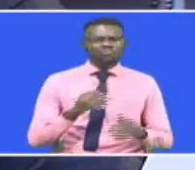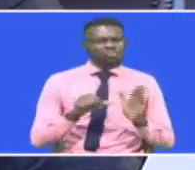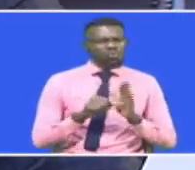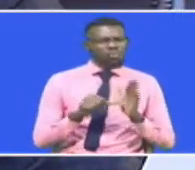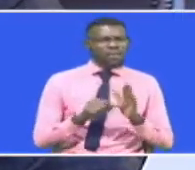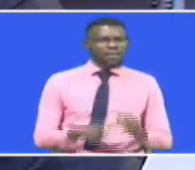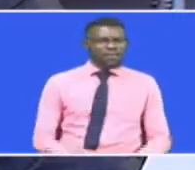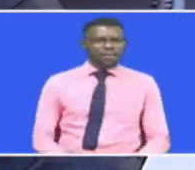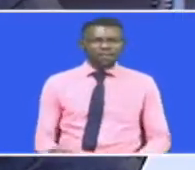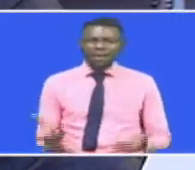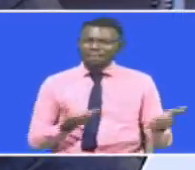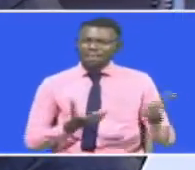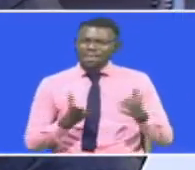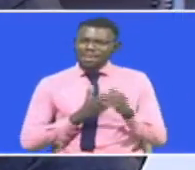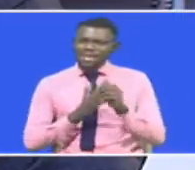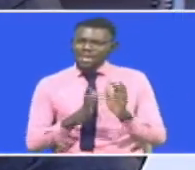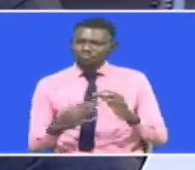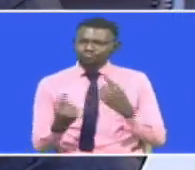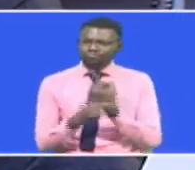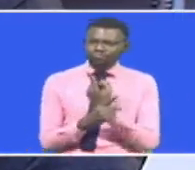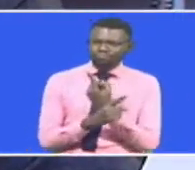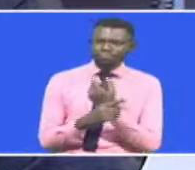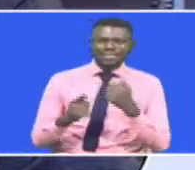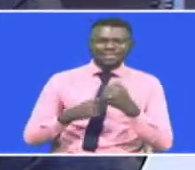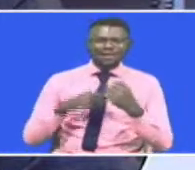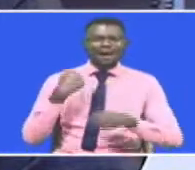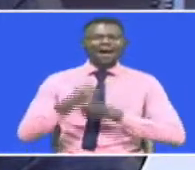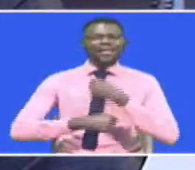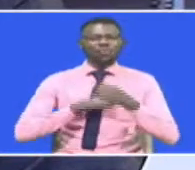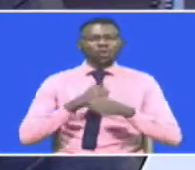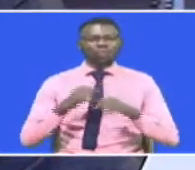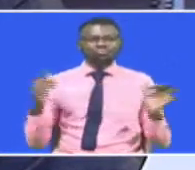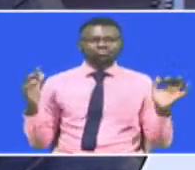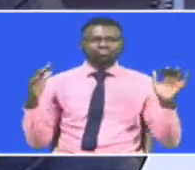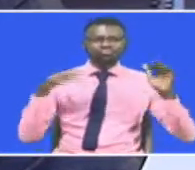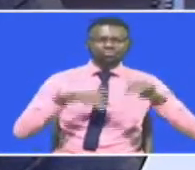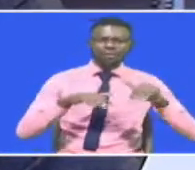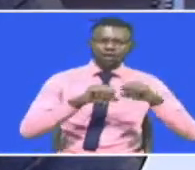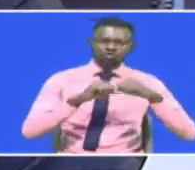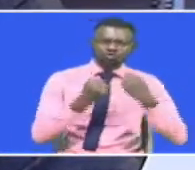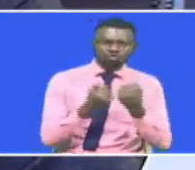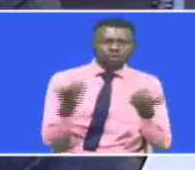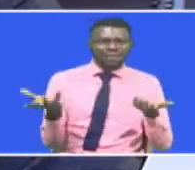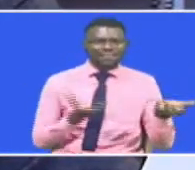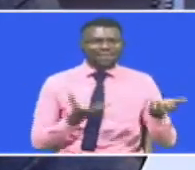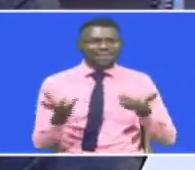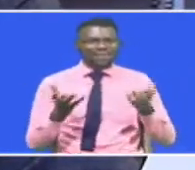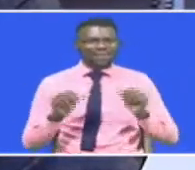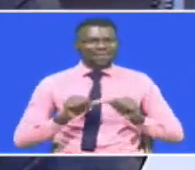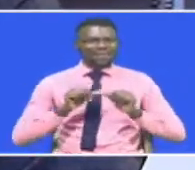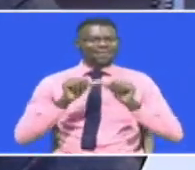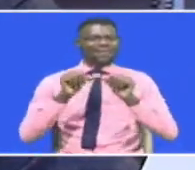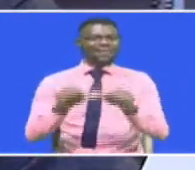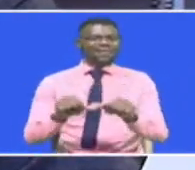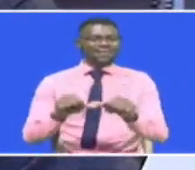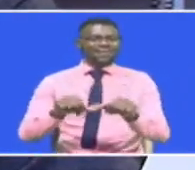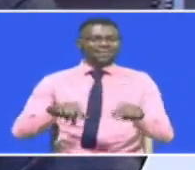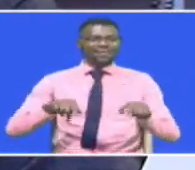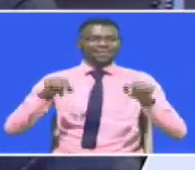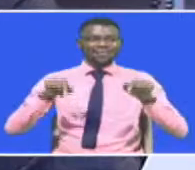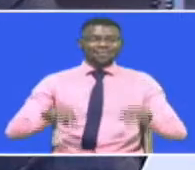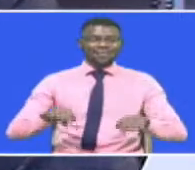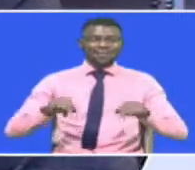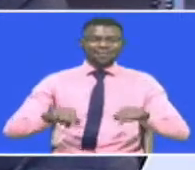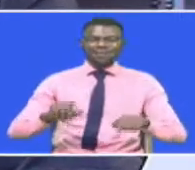leaders and scholars at the 6th Annual Africa Conference on Social Entrepreneurship, currently underway right here in the capital at